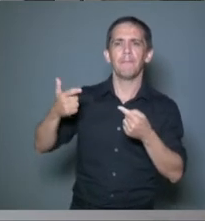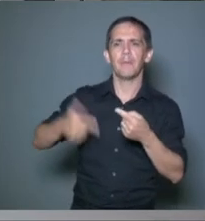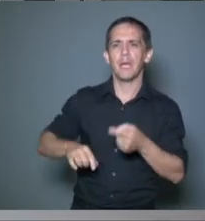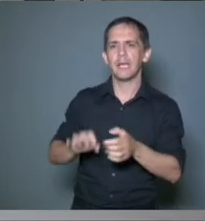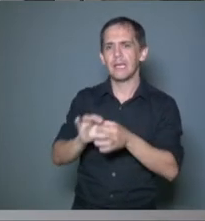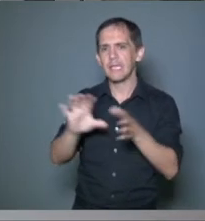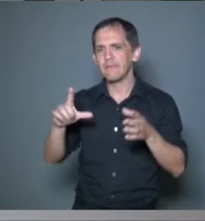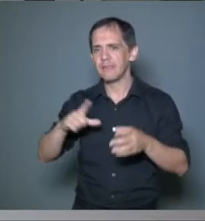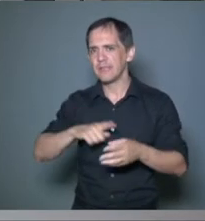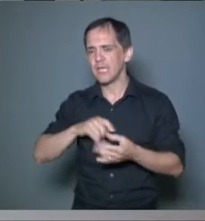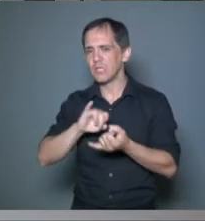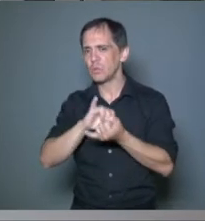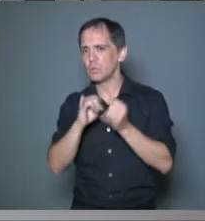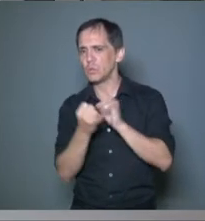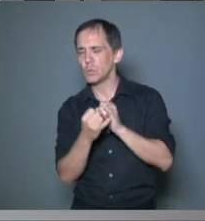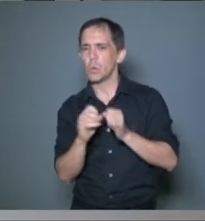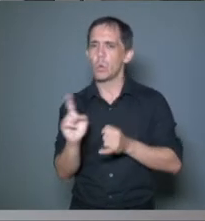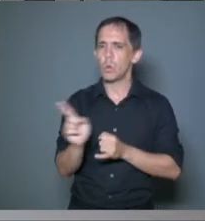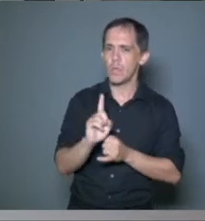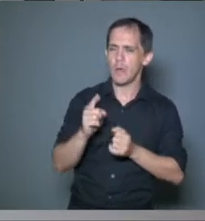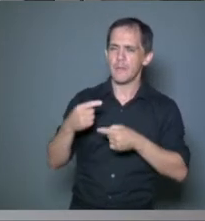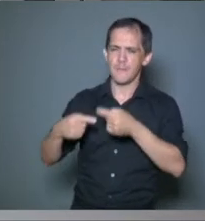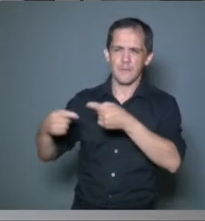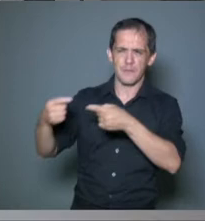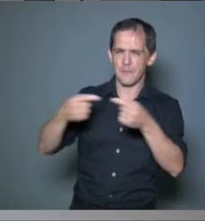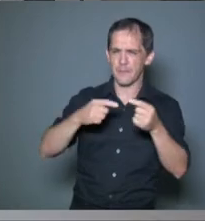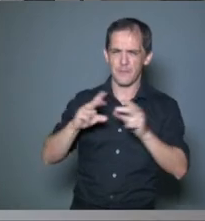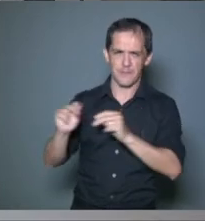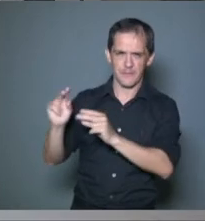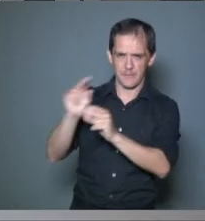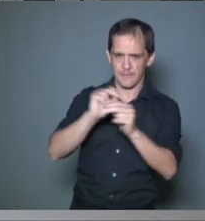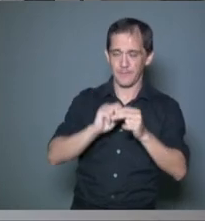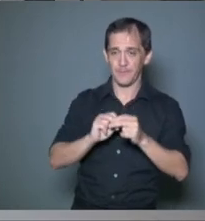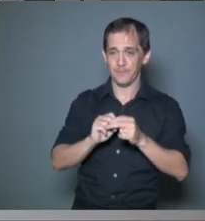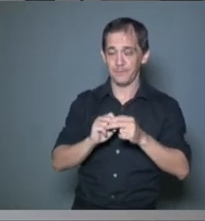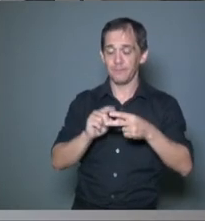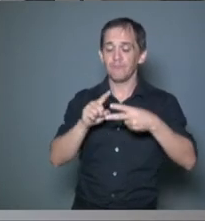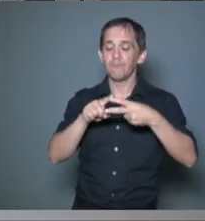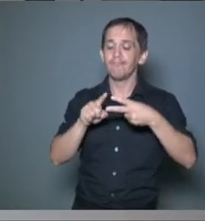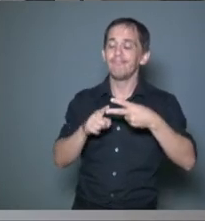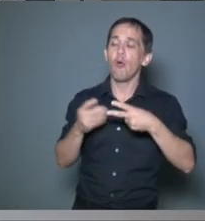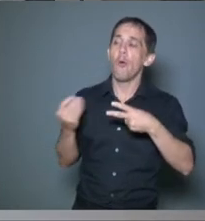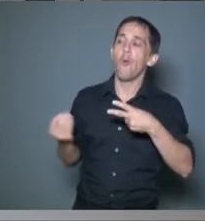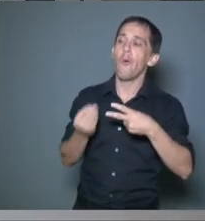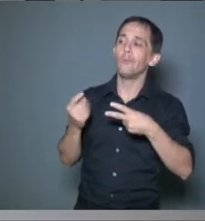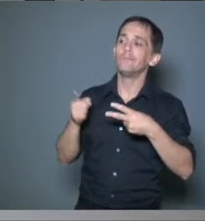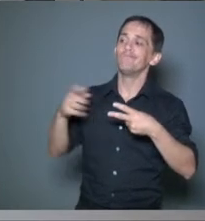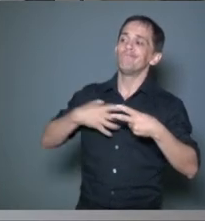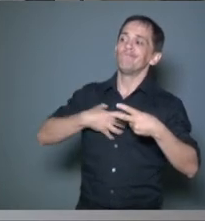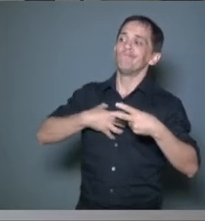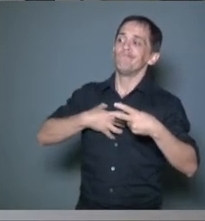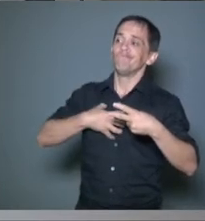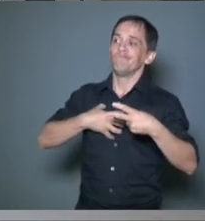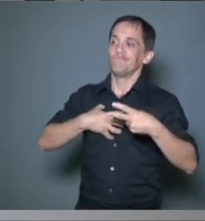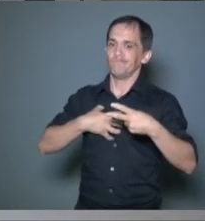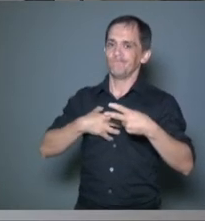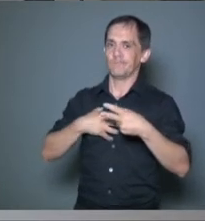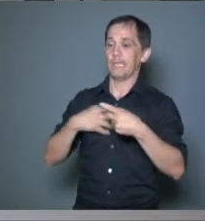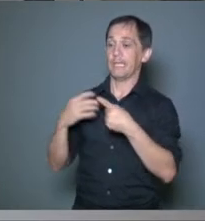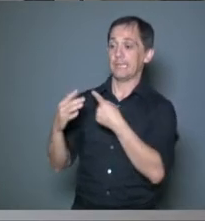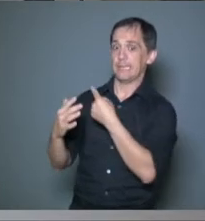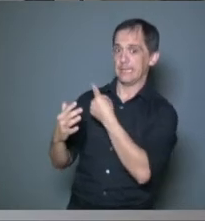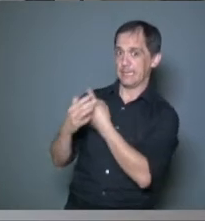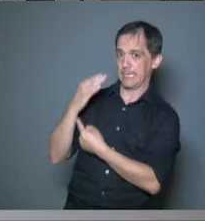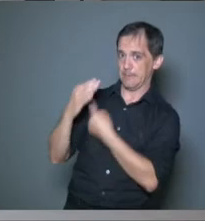of availability of some of those inputs. I'd like to hear from you on those two points, if